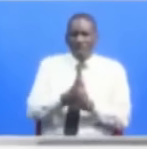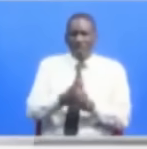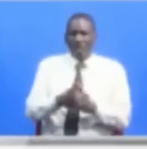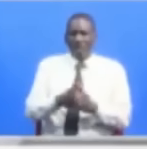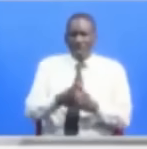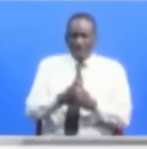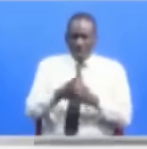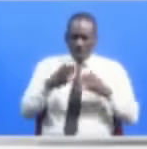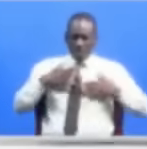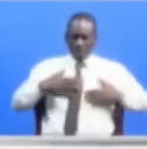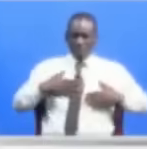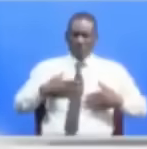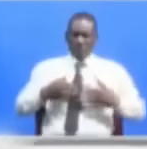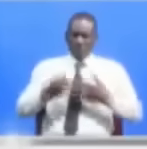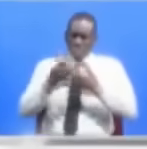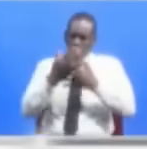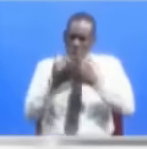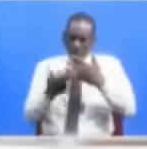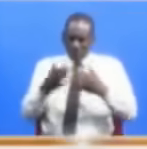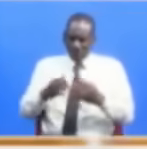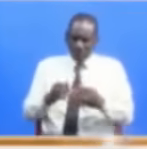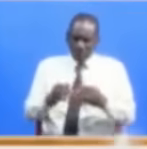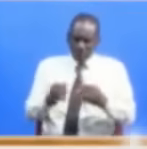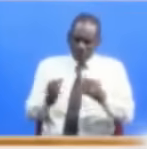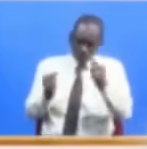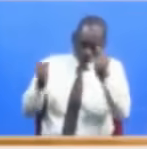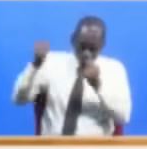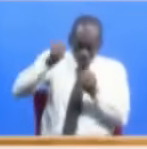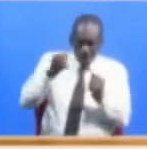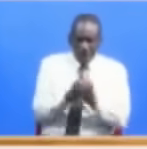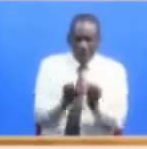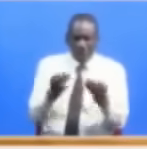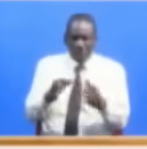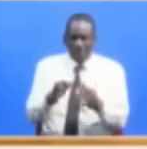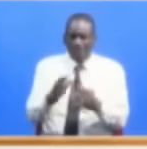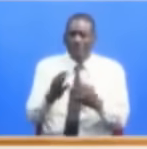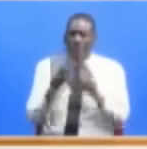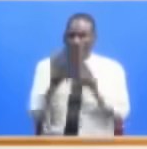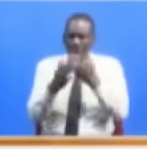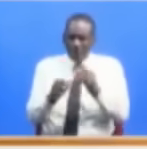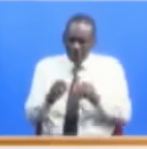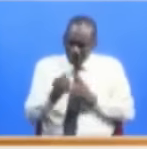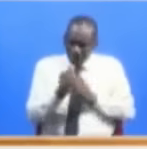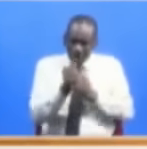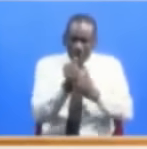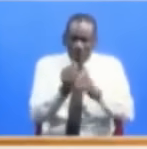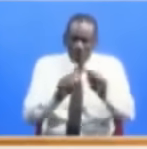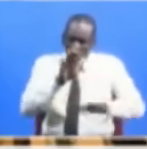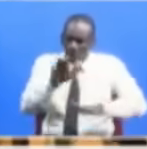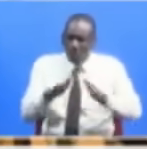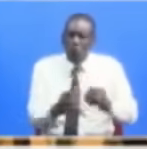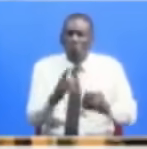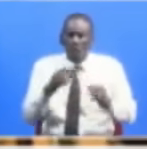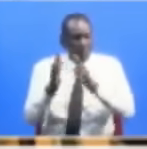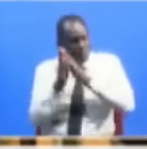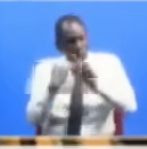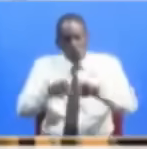bedsheet at the common dustbin area, with many blood drops leading up the stairs and to the one-bedroom